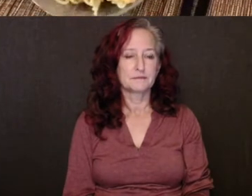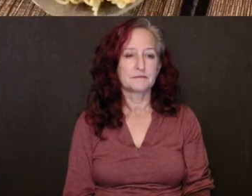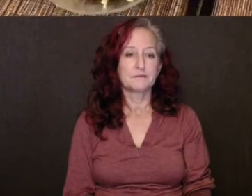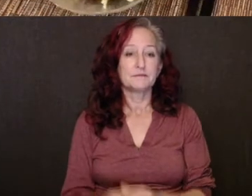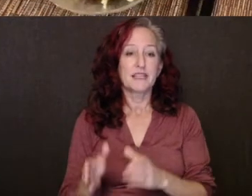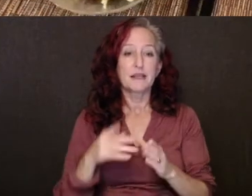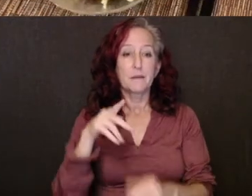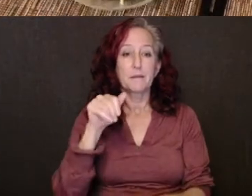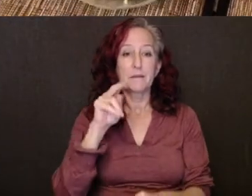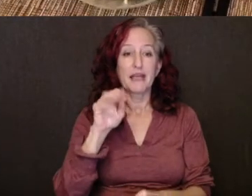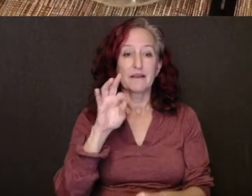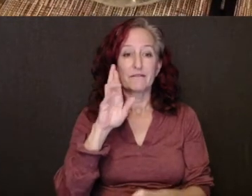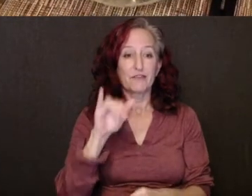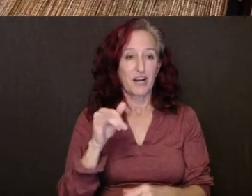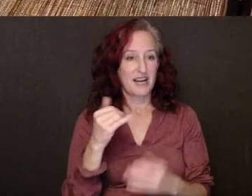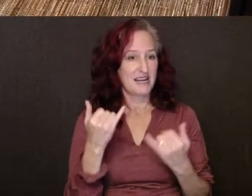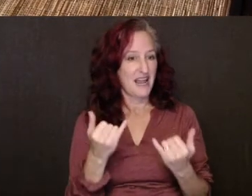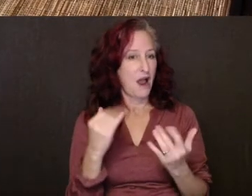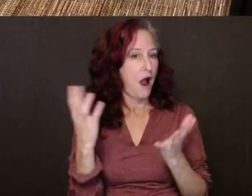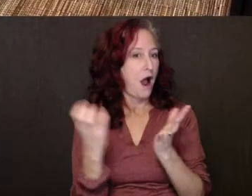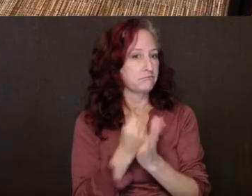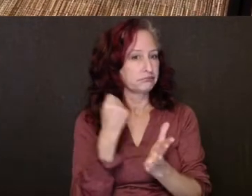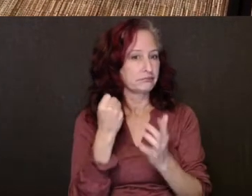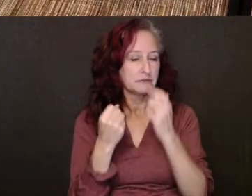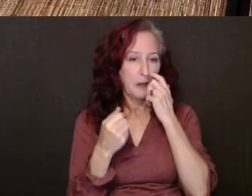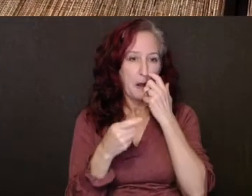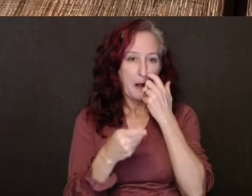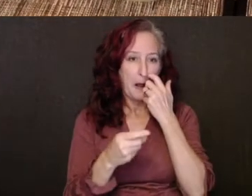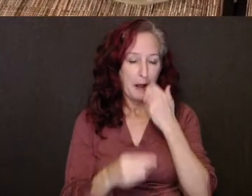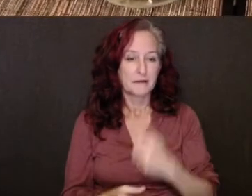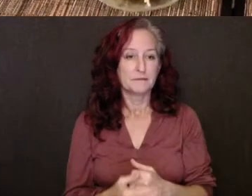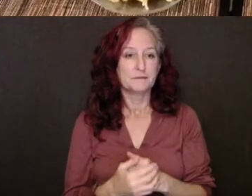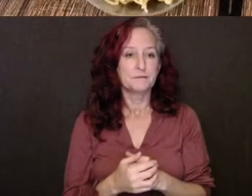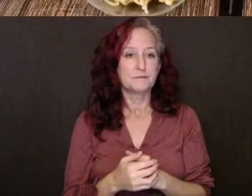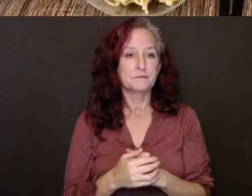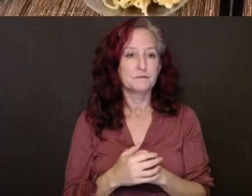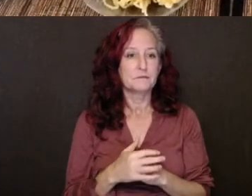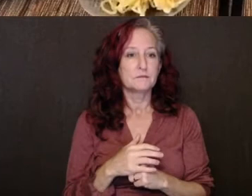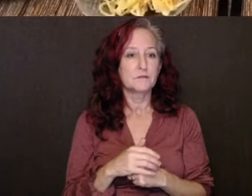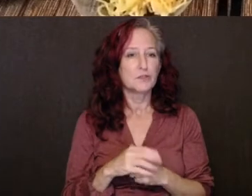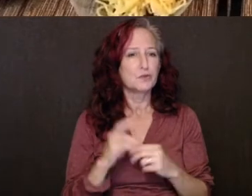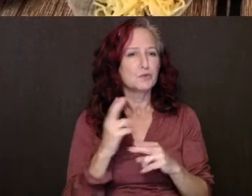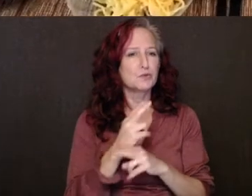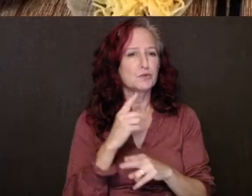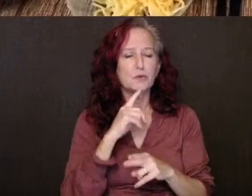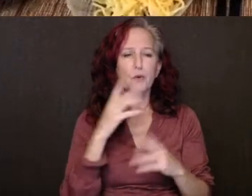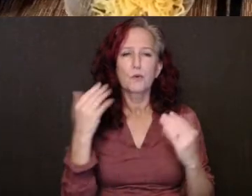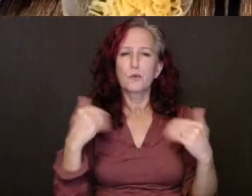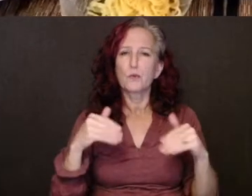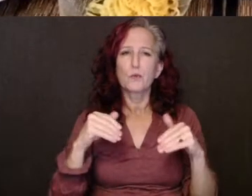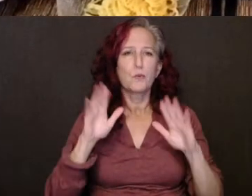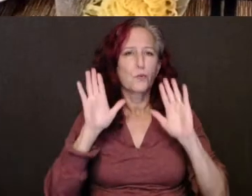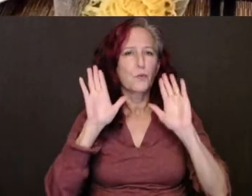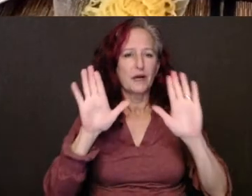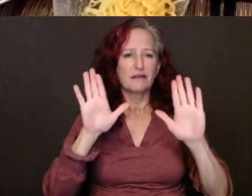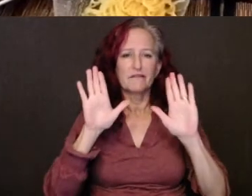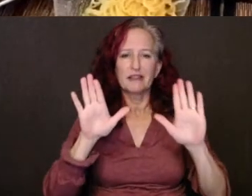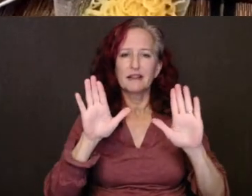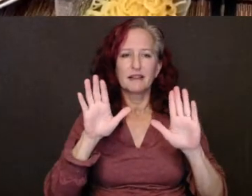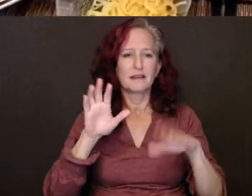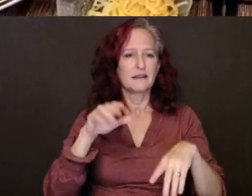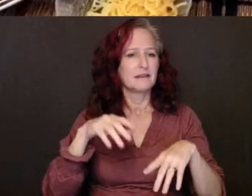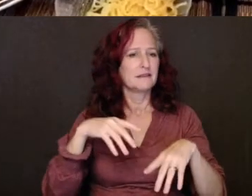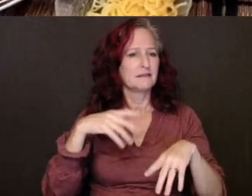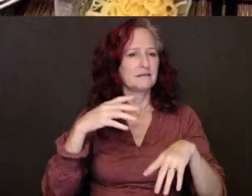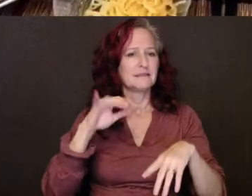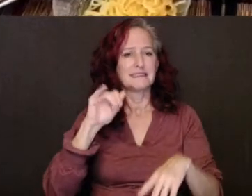Very, this is the actual noodle. You can buy them fresh or frozen or dry. And I cook them up